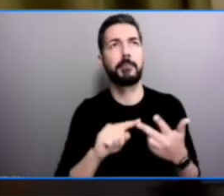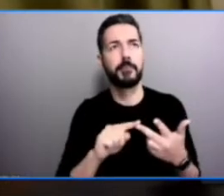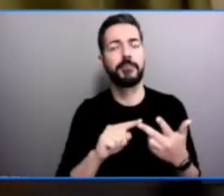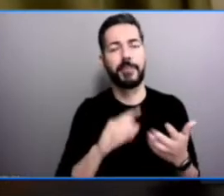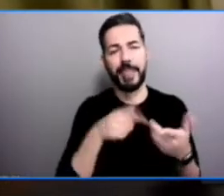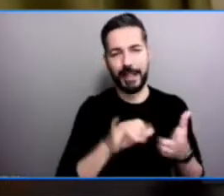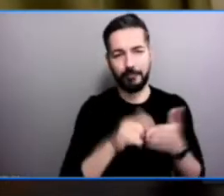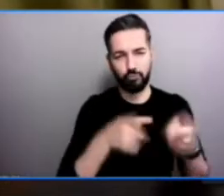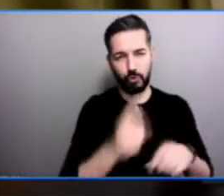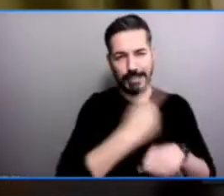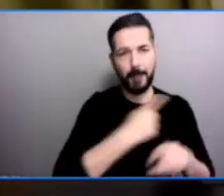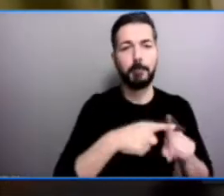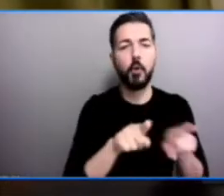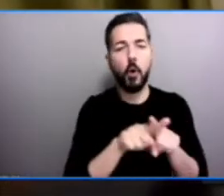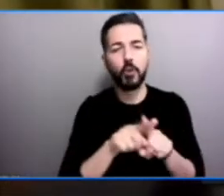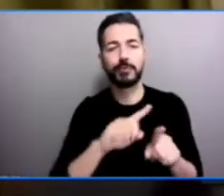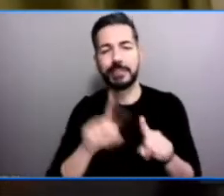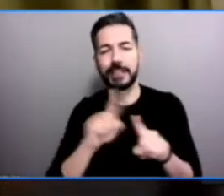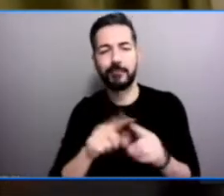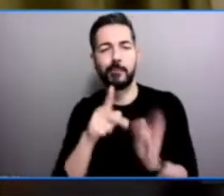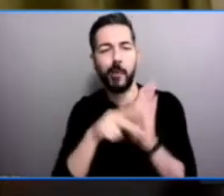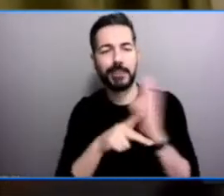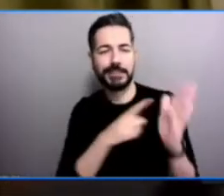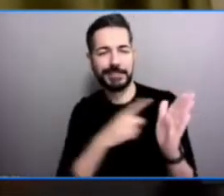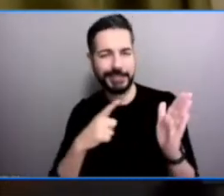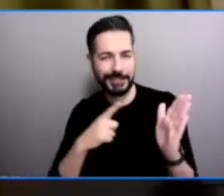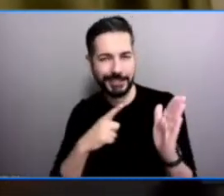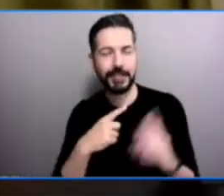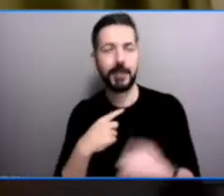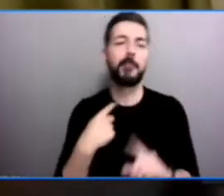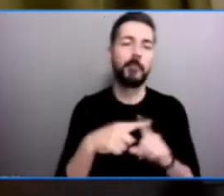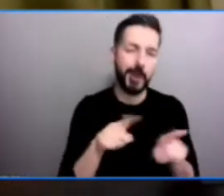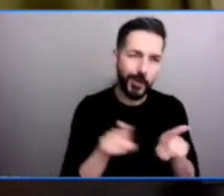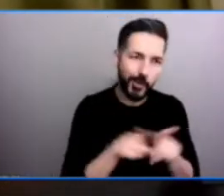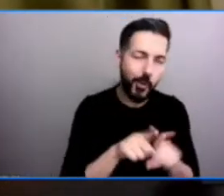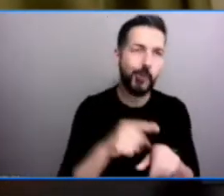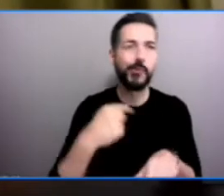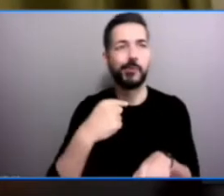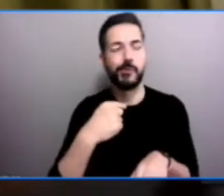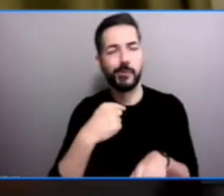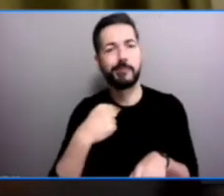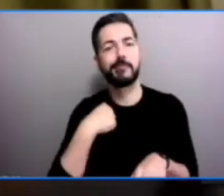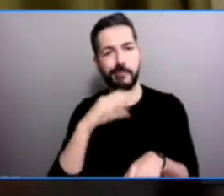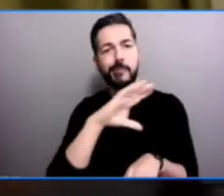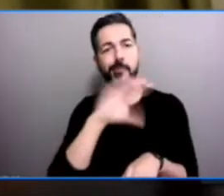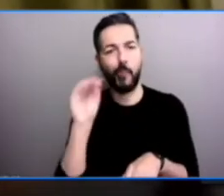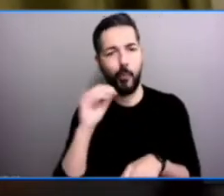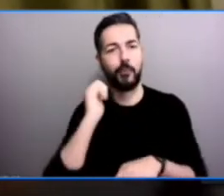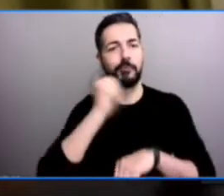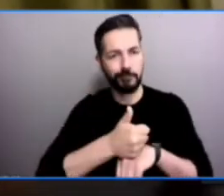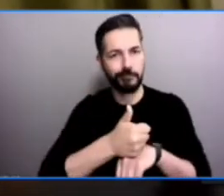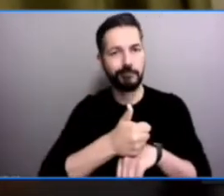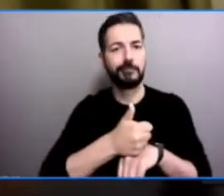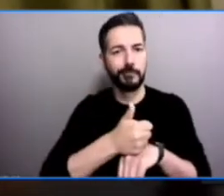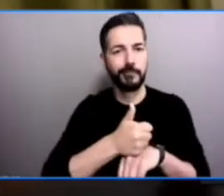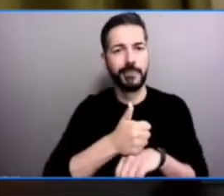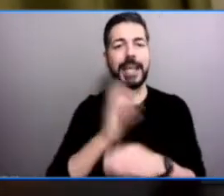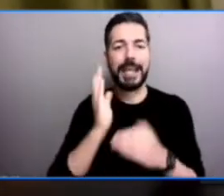lead the executive committee for the campaign to cap payday loans at 36% in Nebraska.